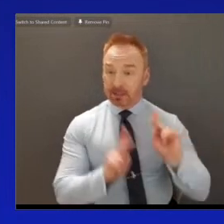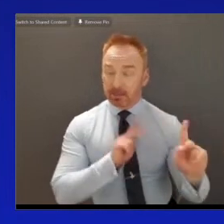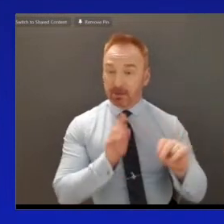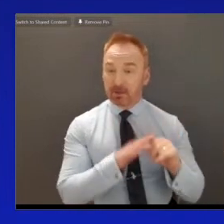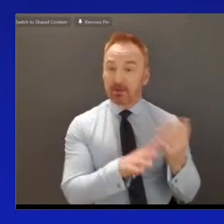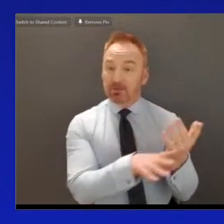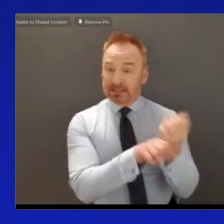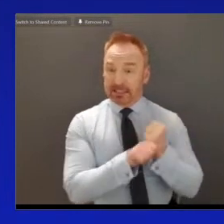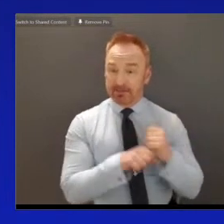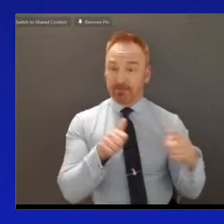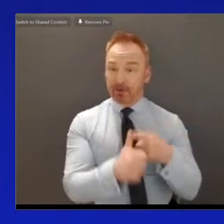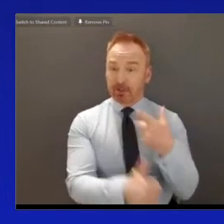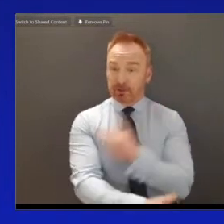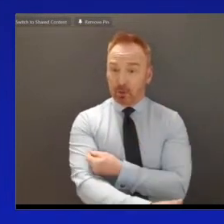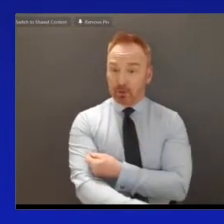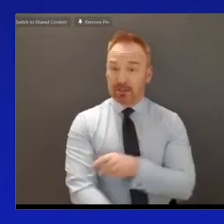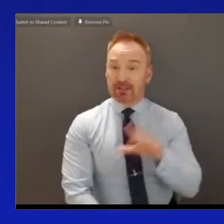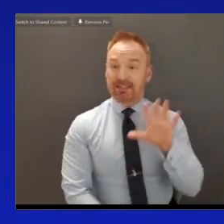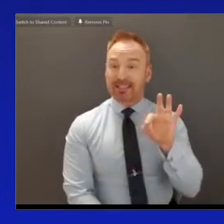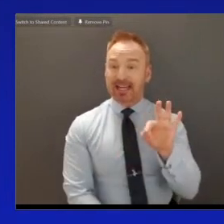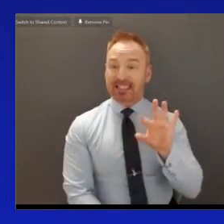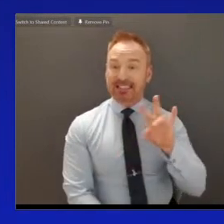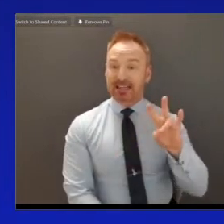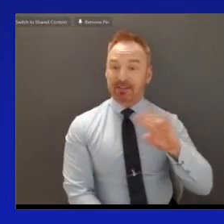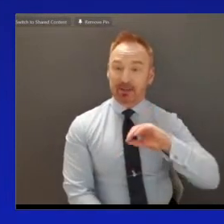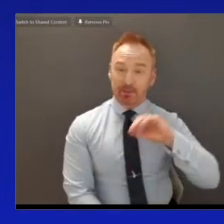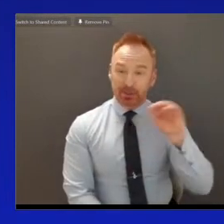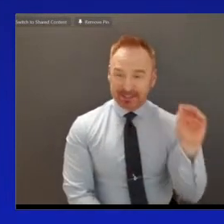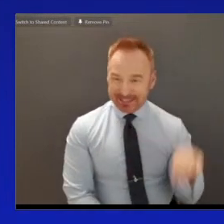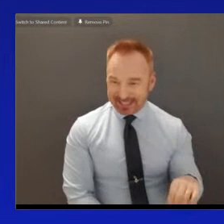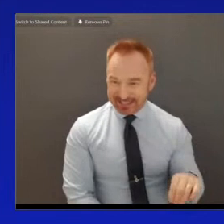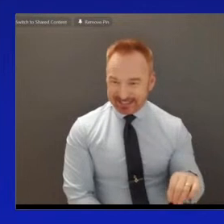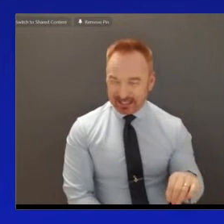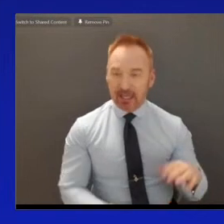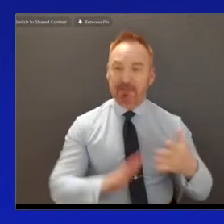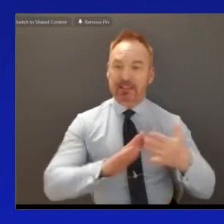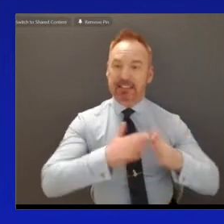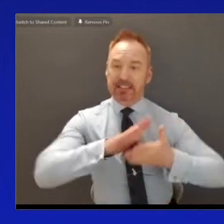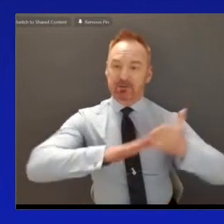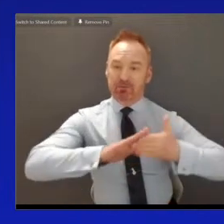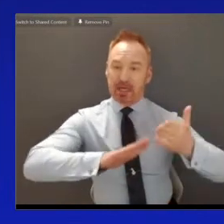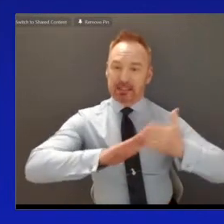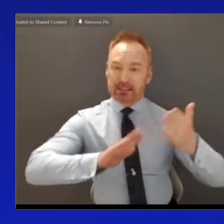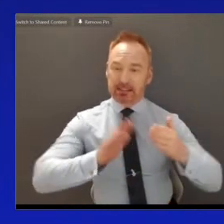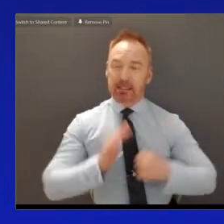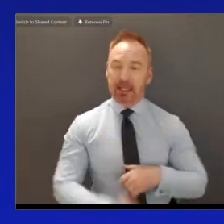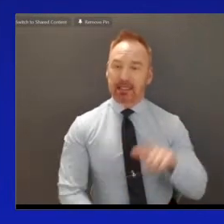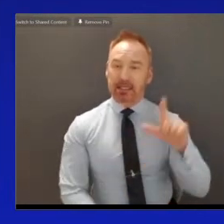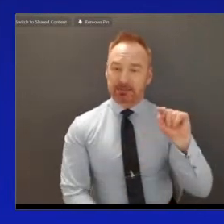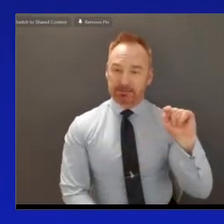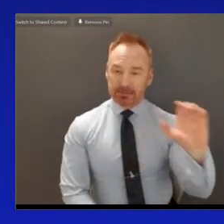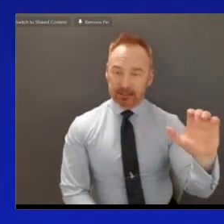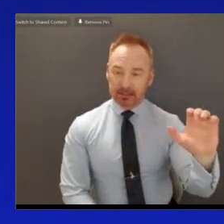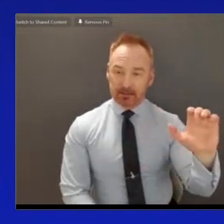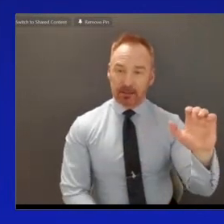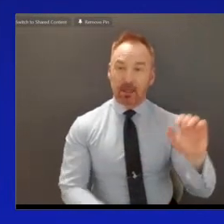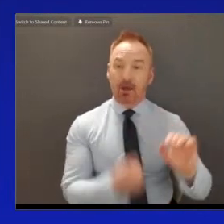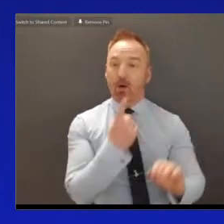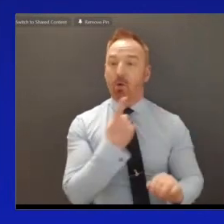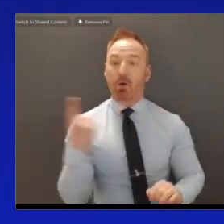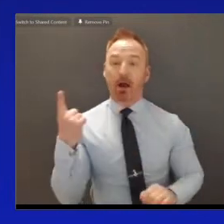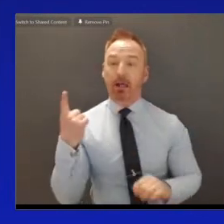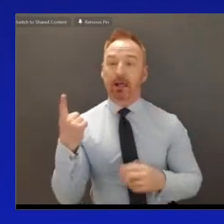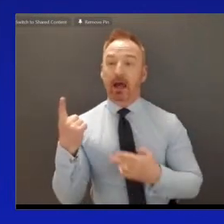dose, 97% at the city-run facilities. And in one high-risk retirement home and